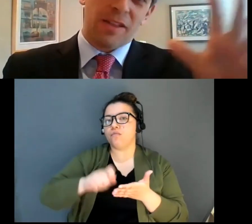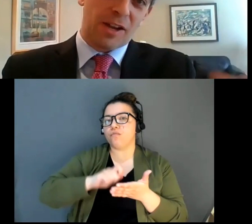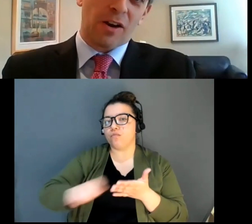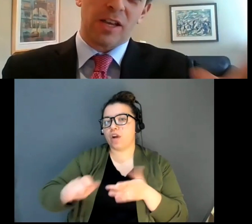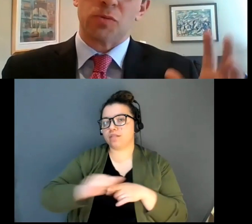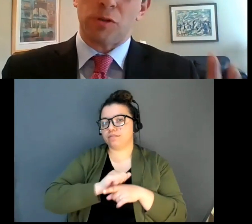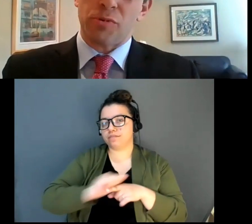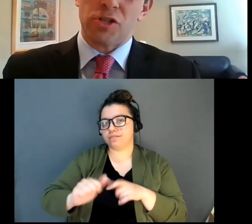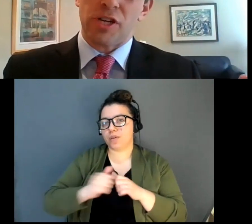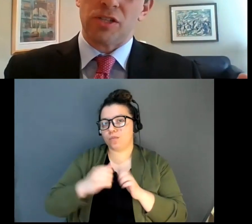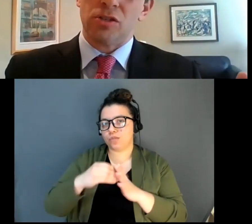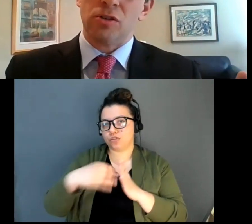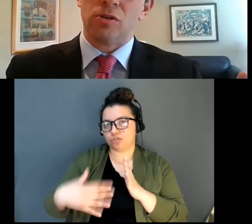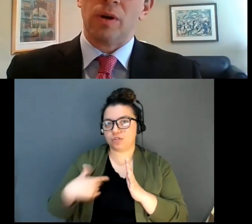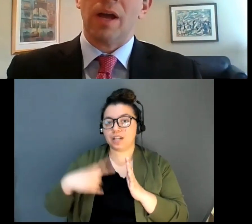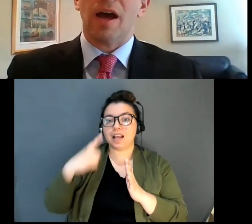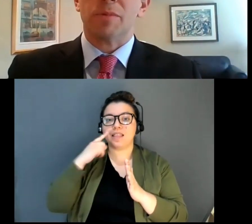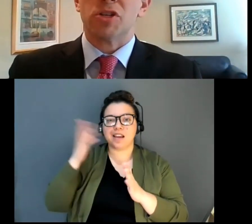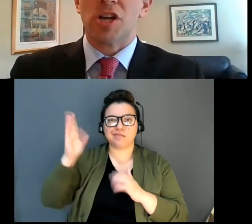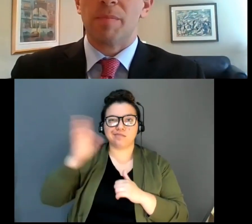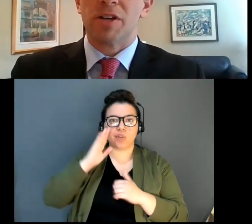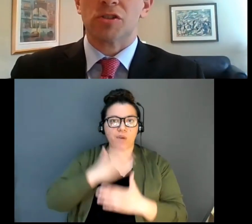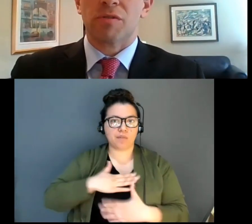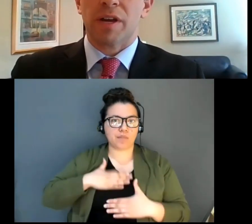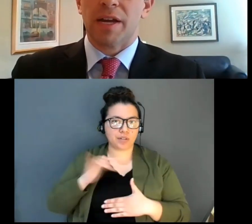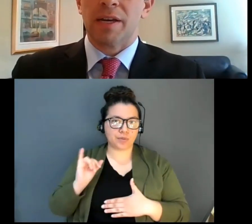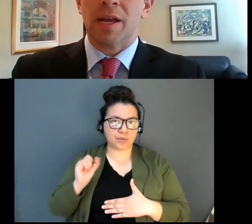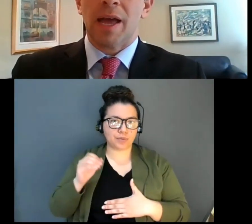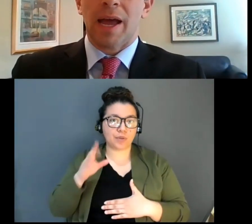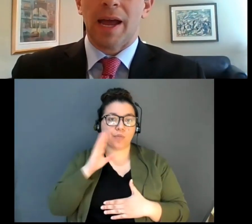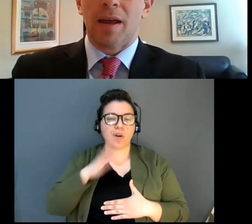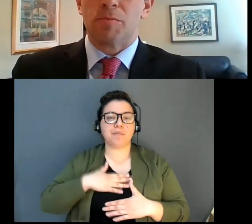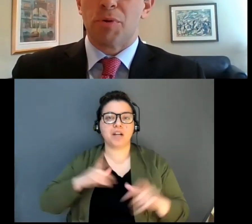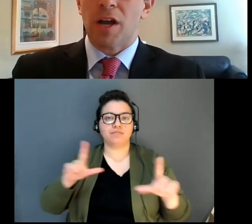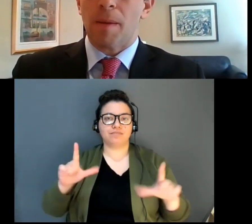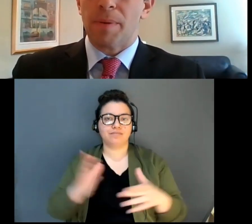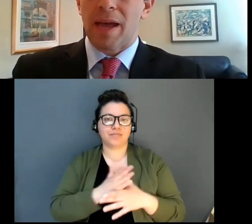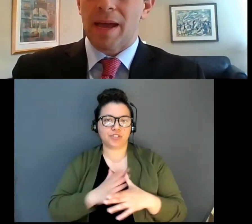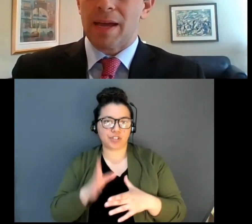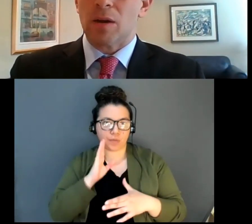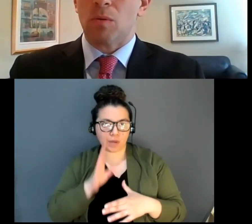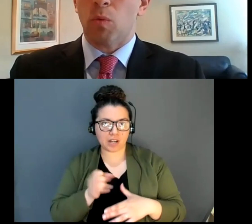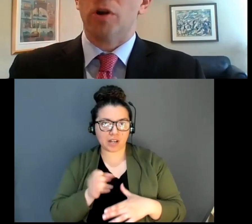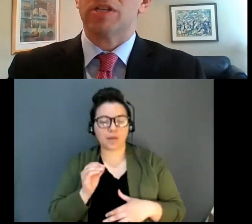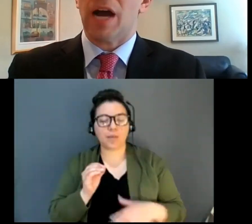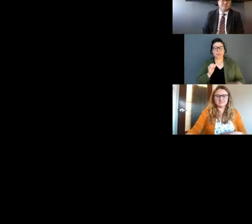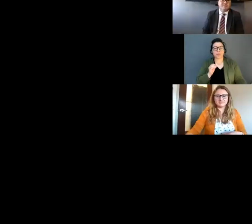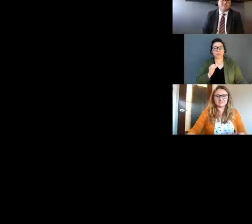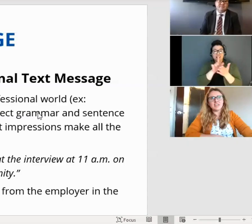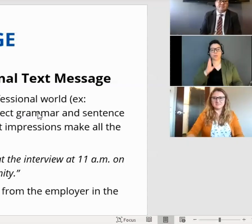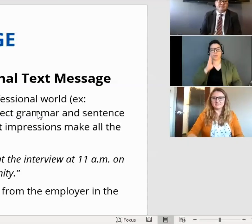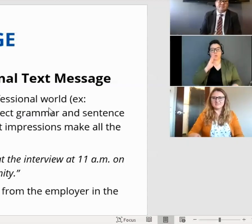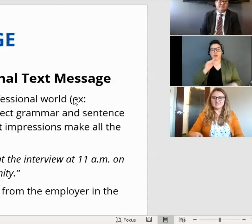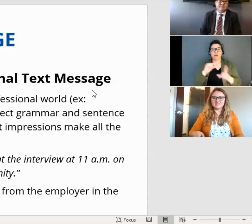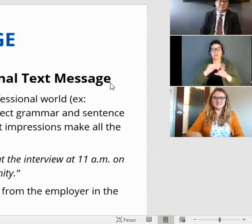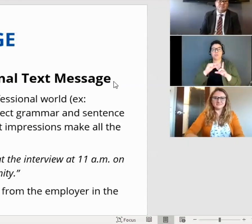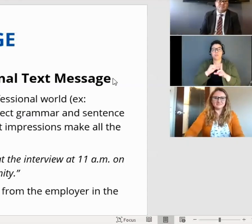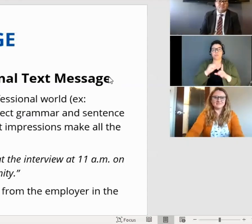students, okay, that I think our guests will appreciate too. I'm going to share my screen and bring up a Word